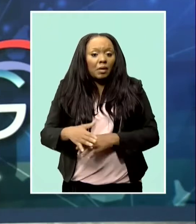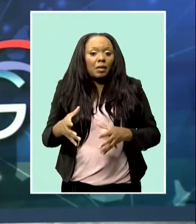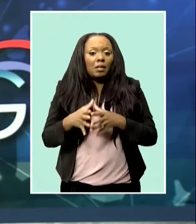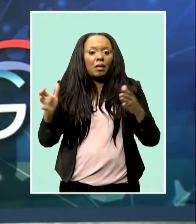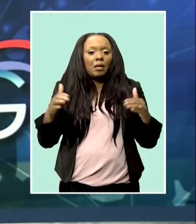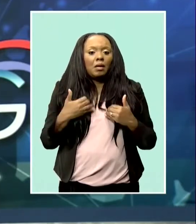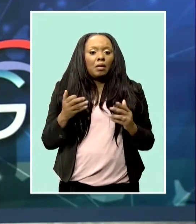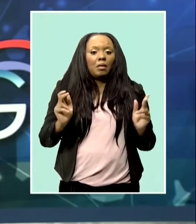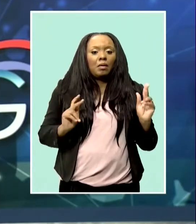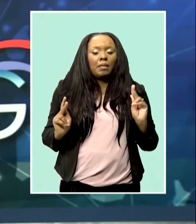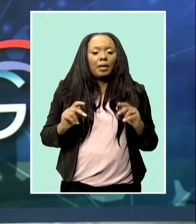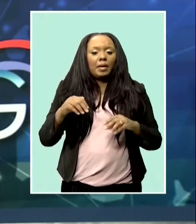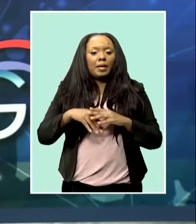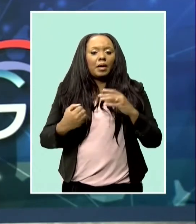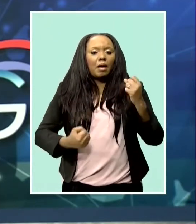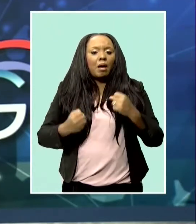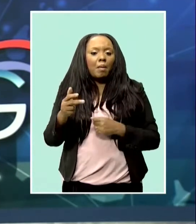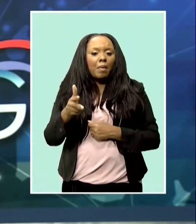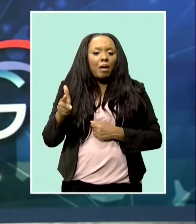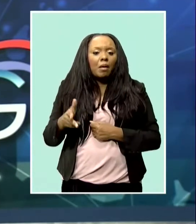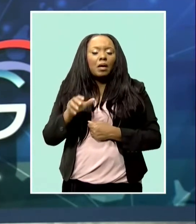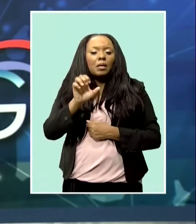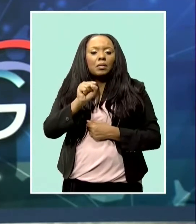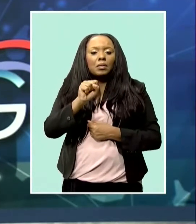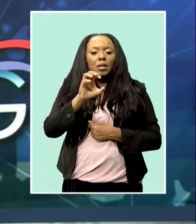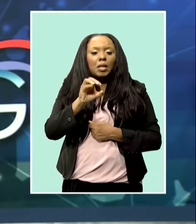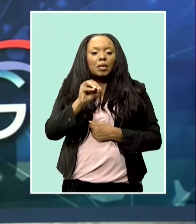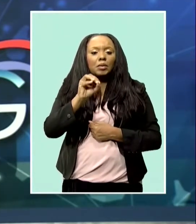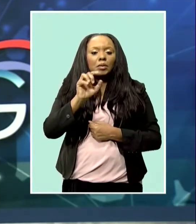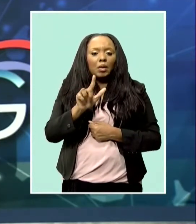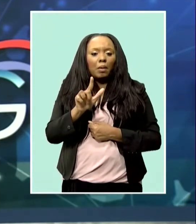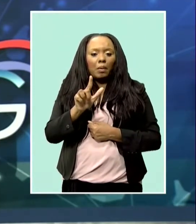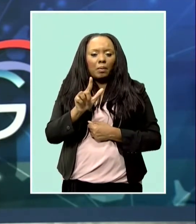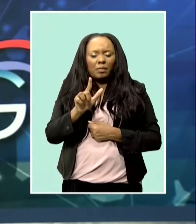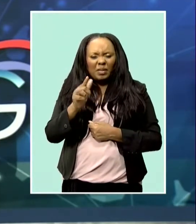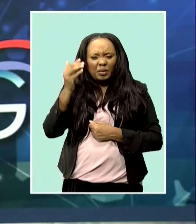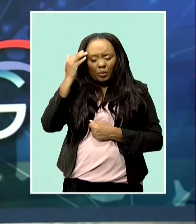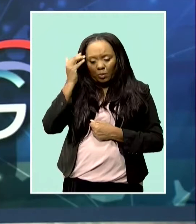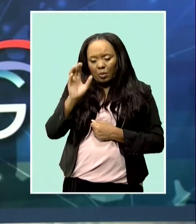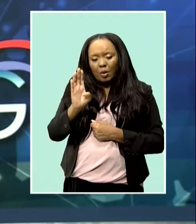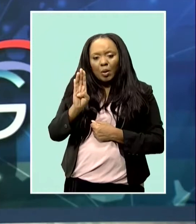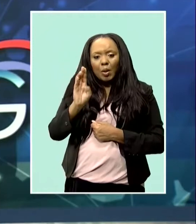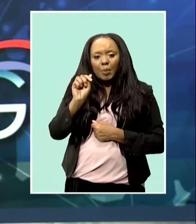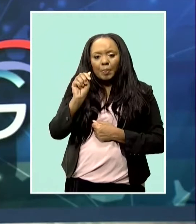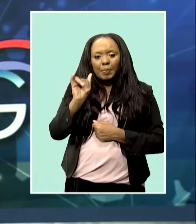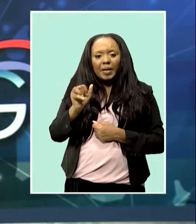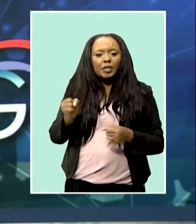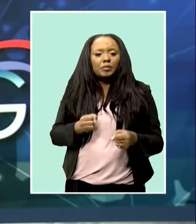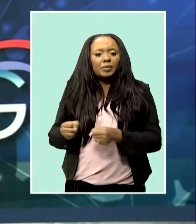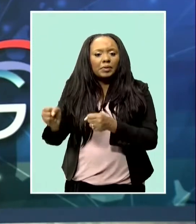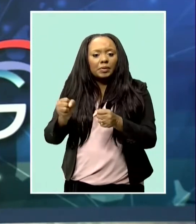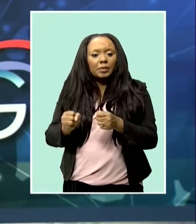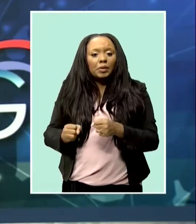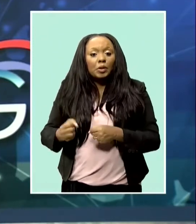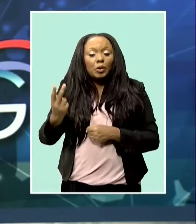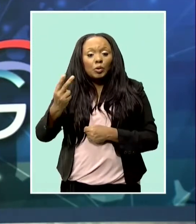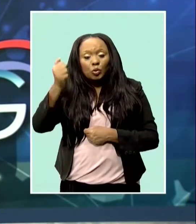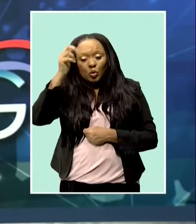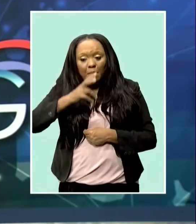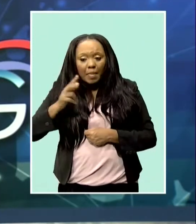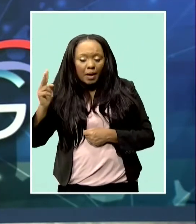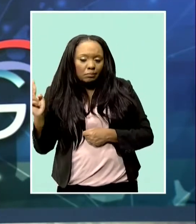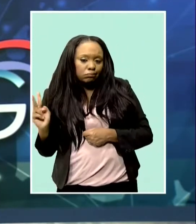young men were in the car park of the Saul Banyan Court on Bay Street when they were approached by two men who opened fire on